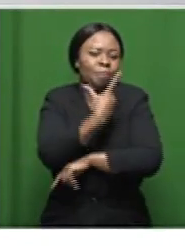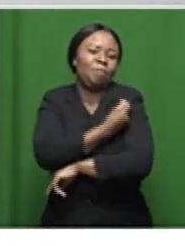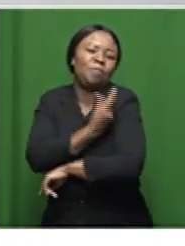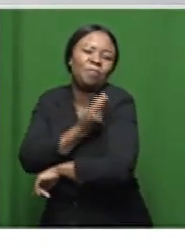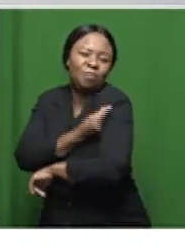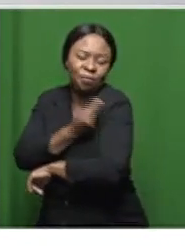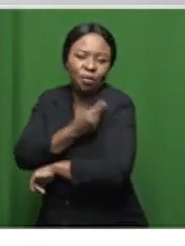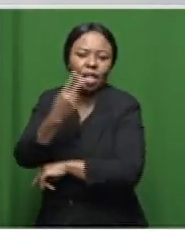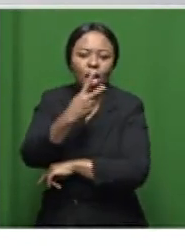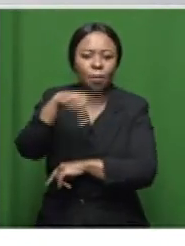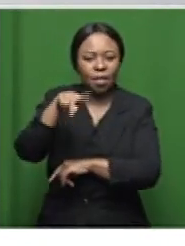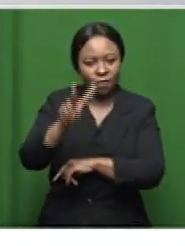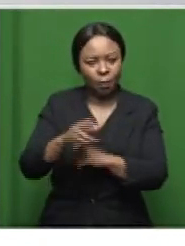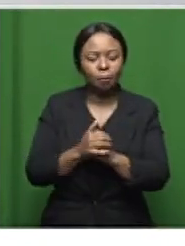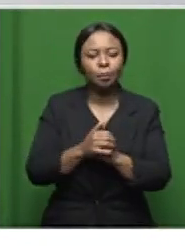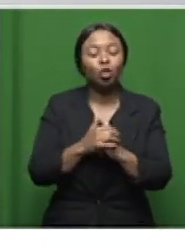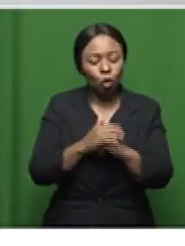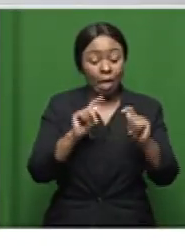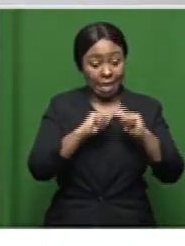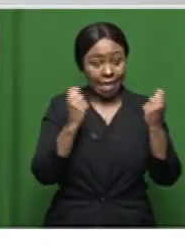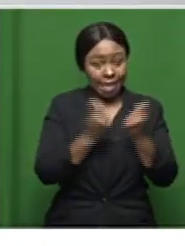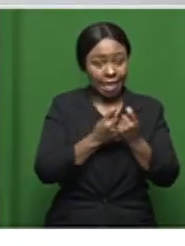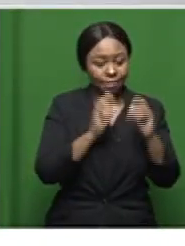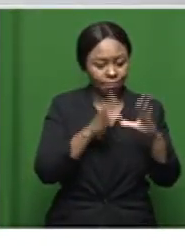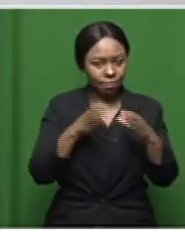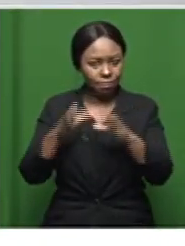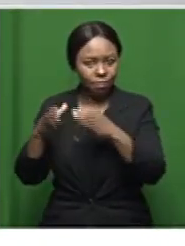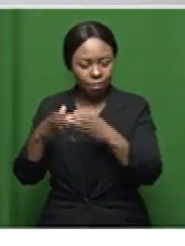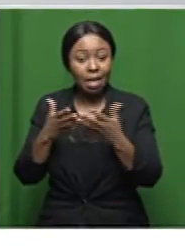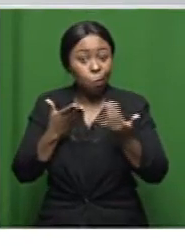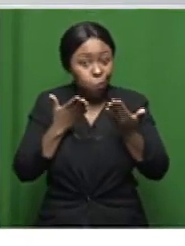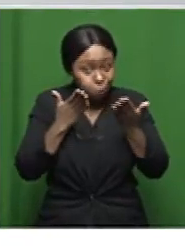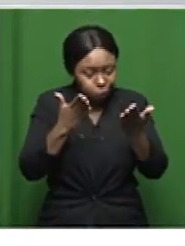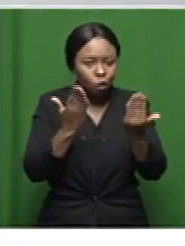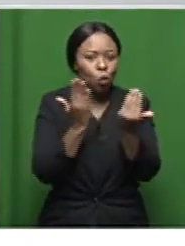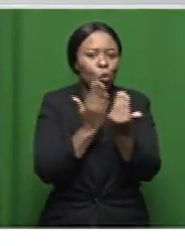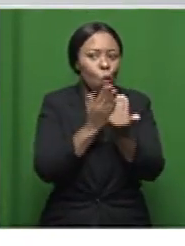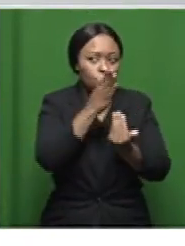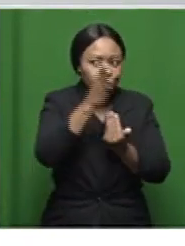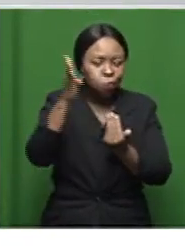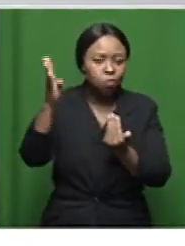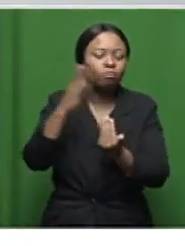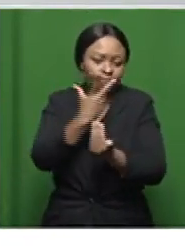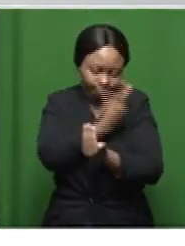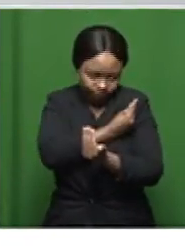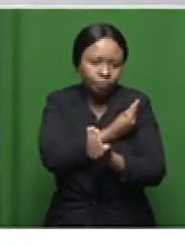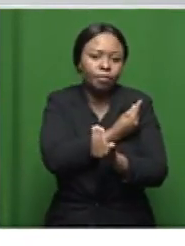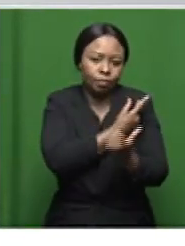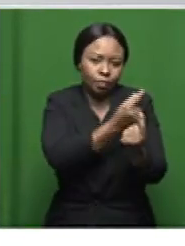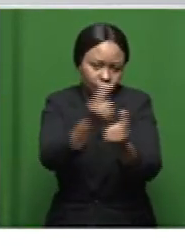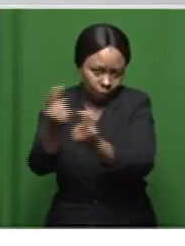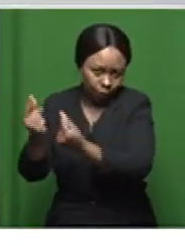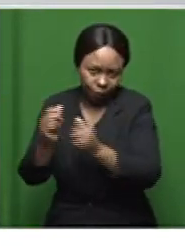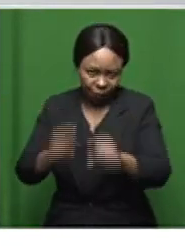like I said, all the teams are out in schools currently administering the vaccine. But what is important is